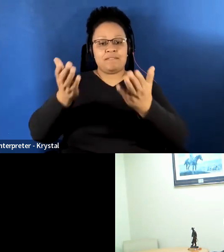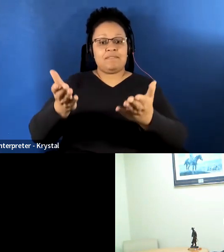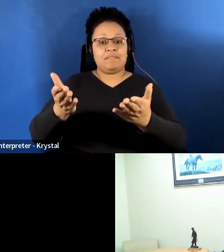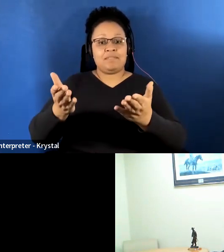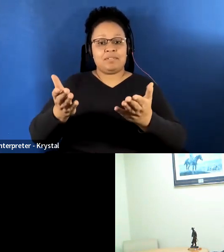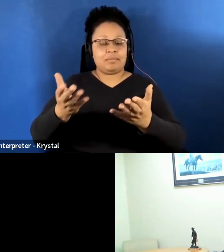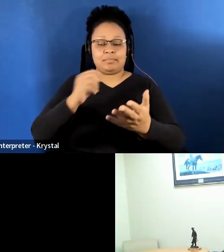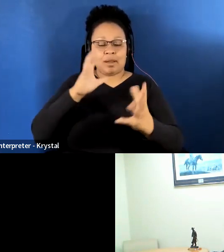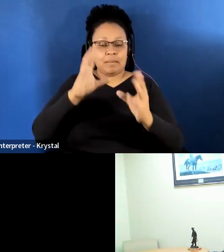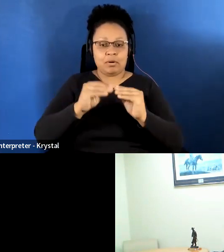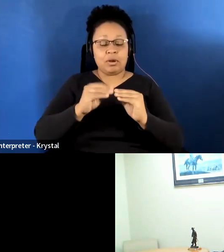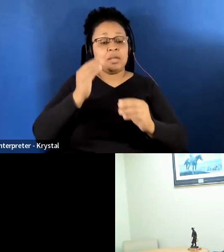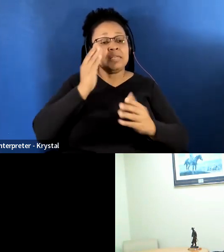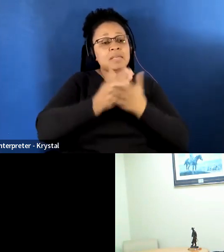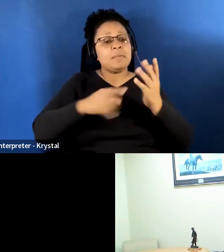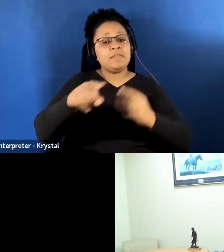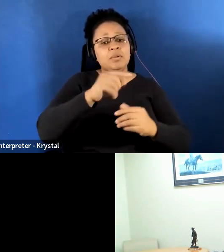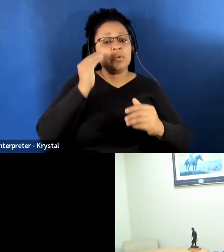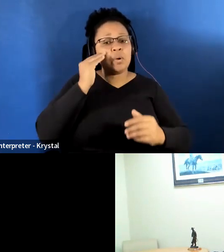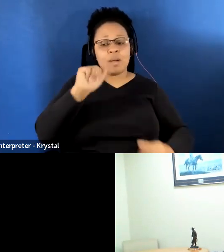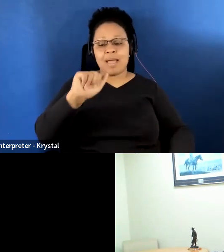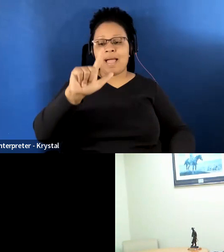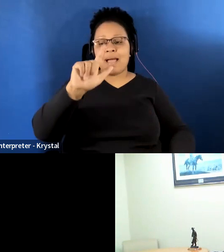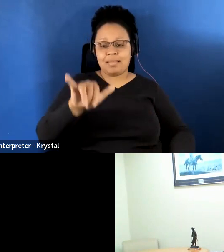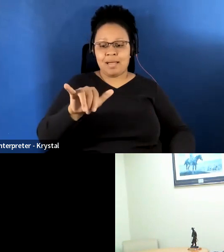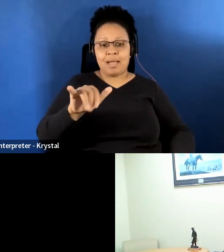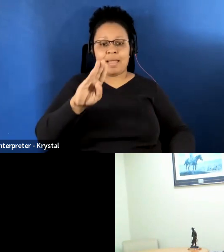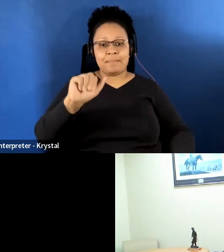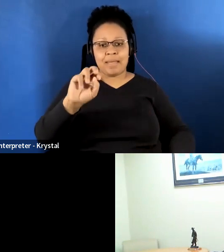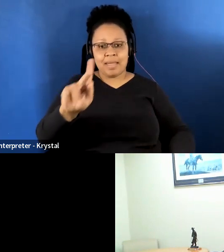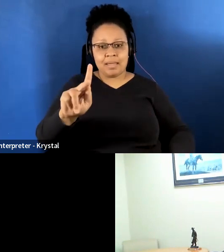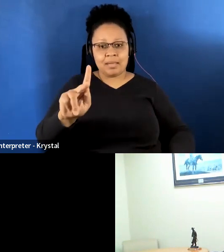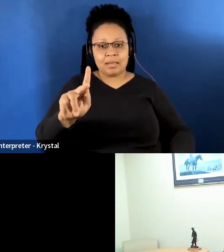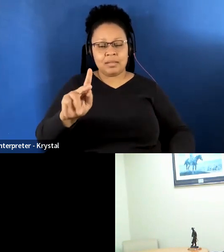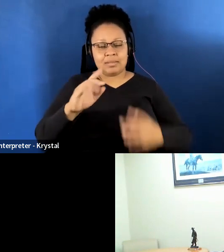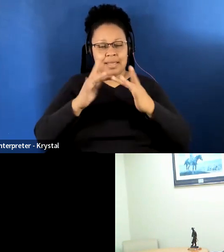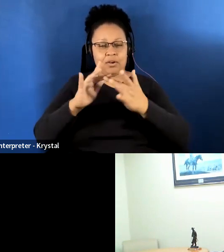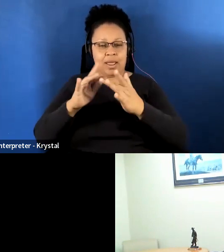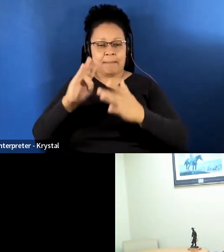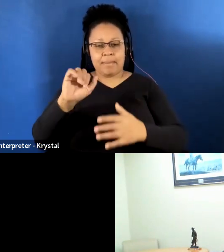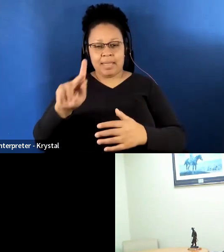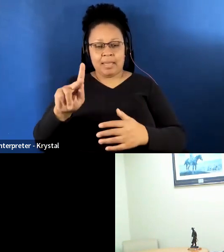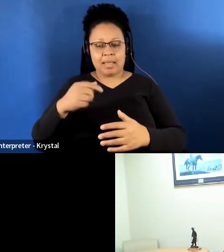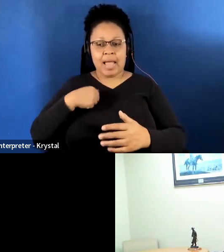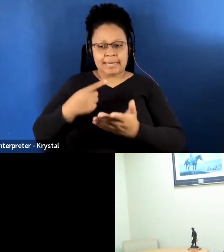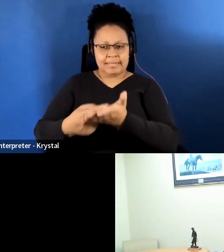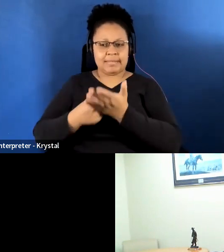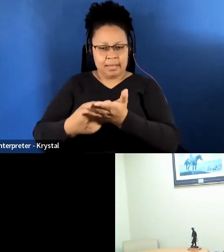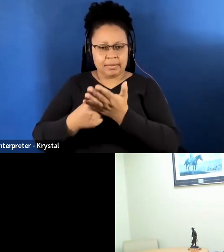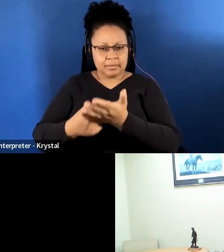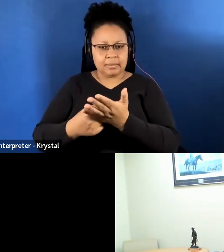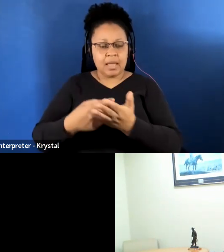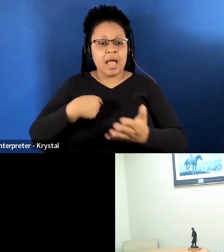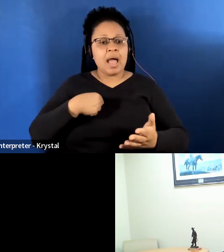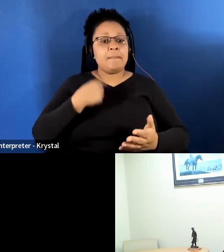So Ally Bank, some of you know Ally Bank, it's an online only bank. I had a lovely chat with him yesterday. I'm also looking for people who will hire